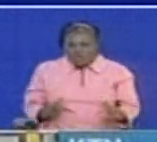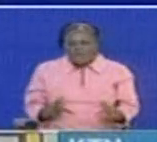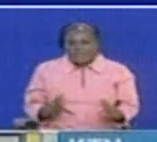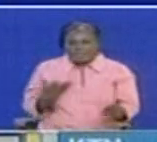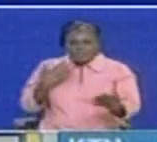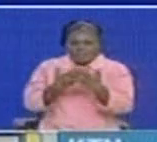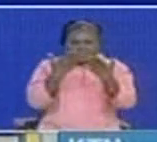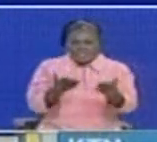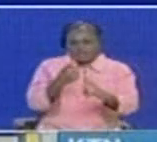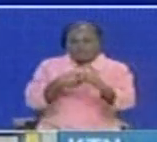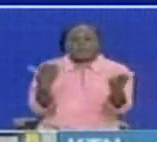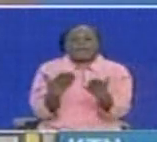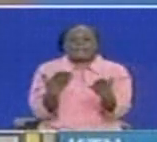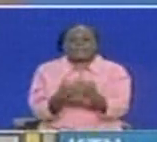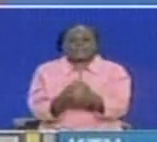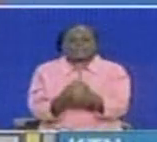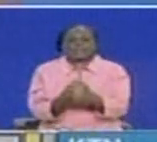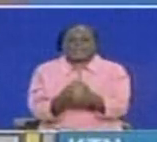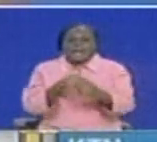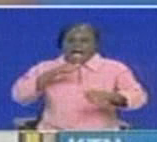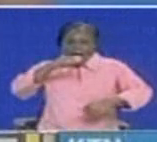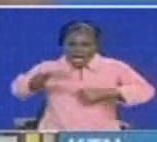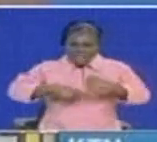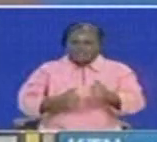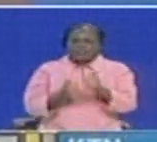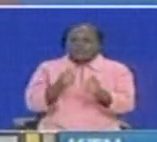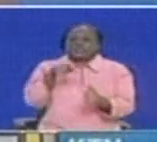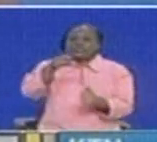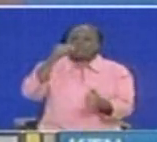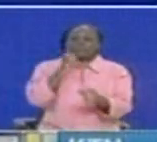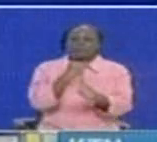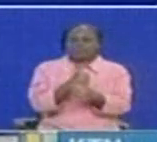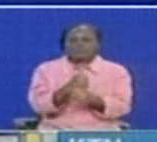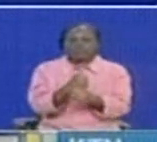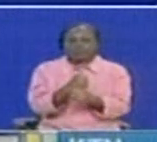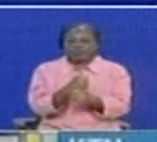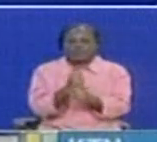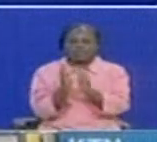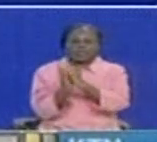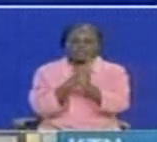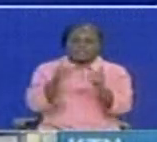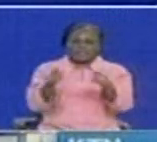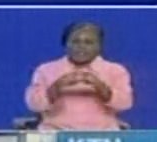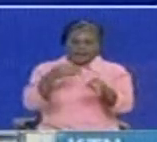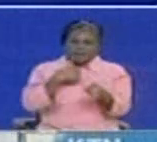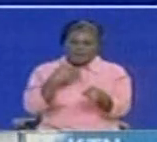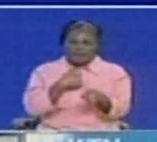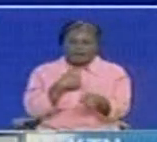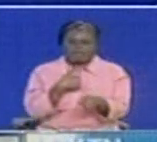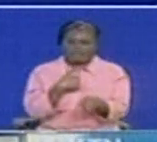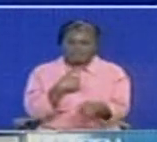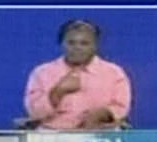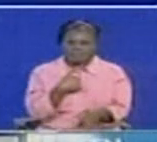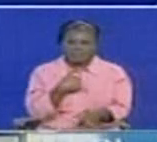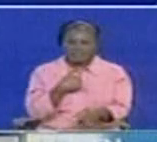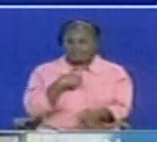where we all came from. So what kind of activities are you going to be involved in? I've touched on that. So we'll have the cradle of humankind,